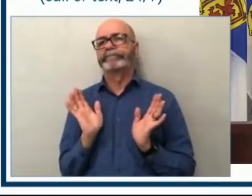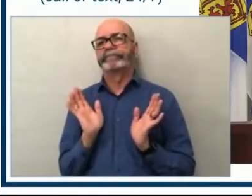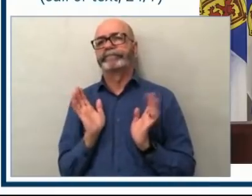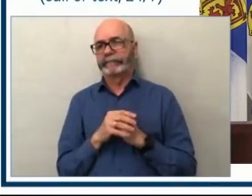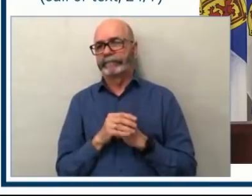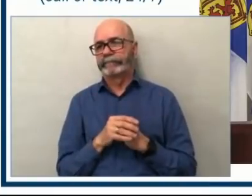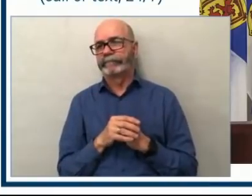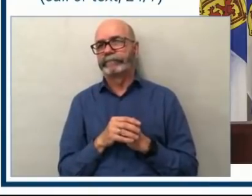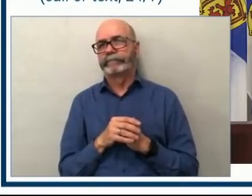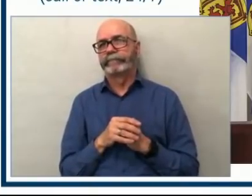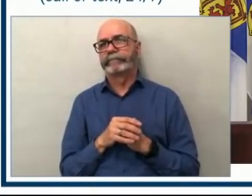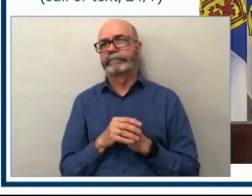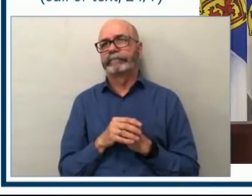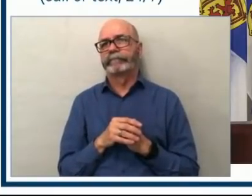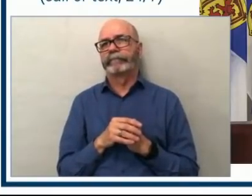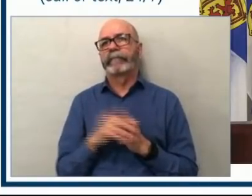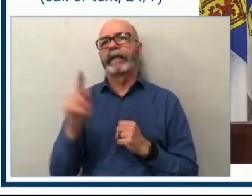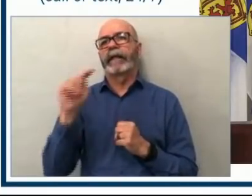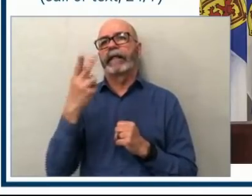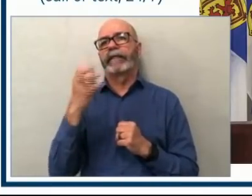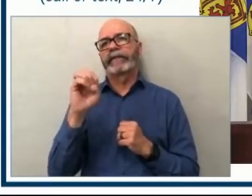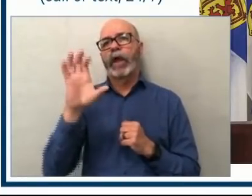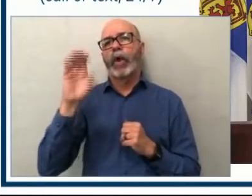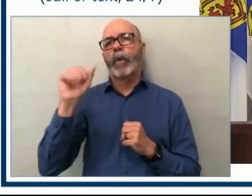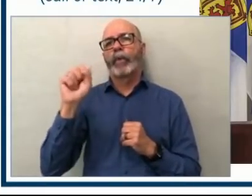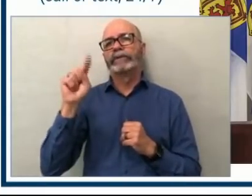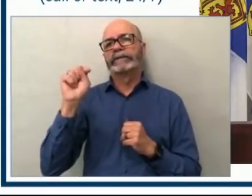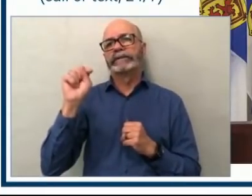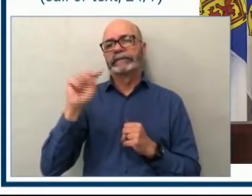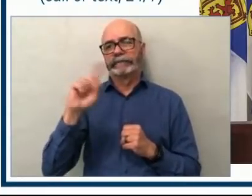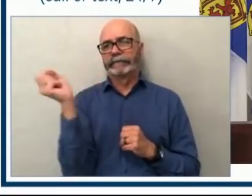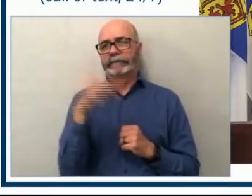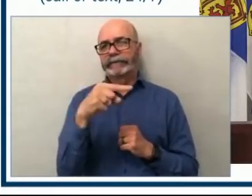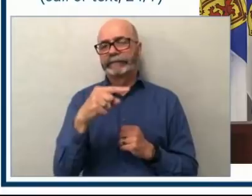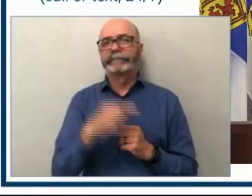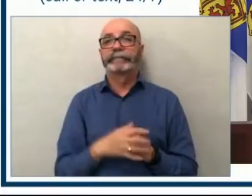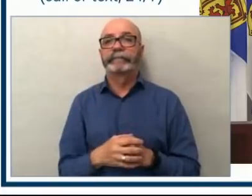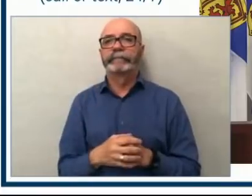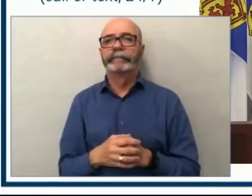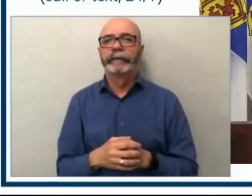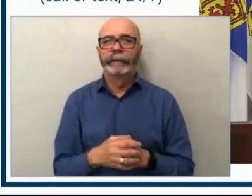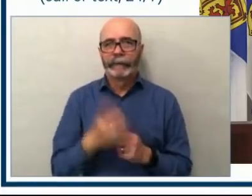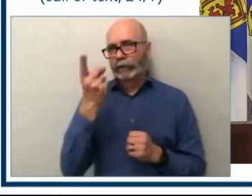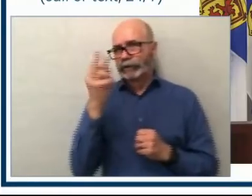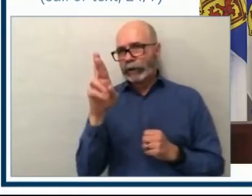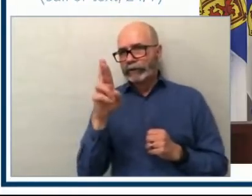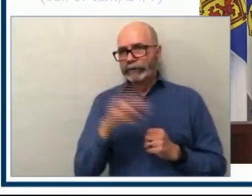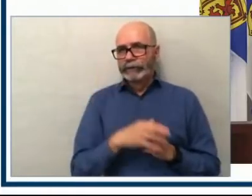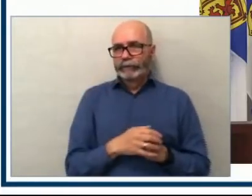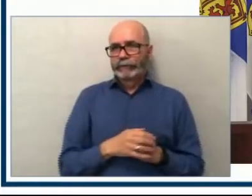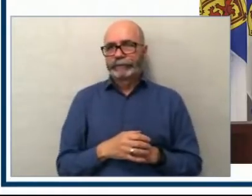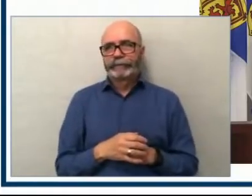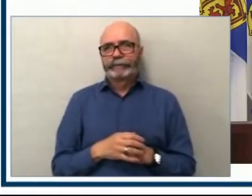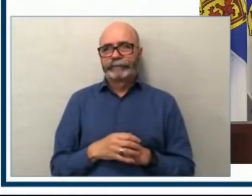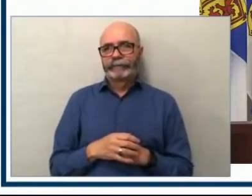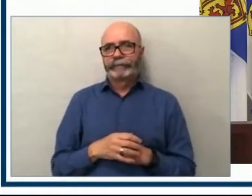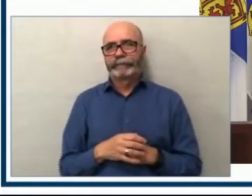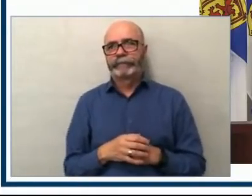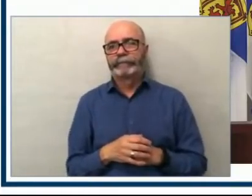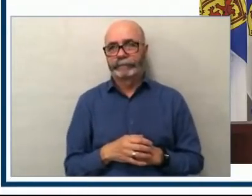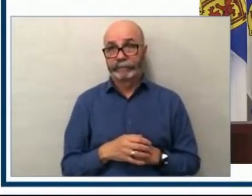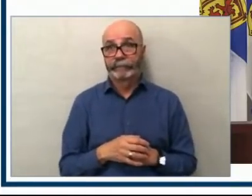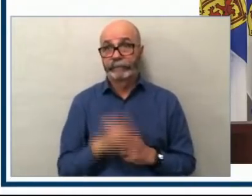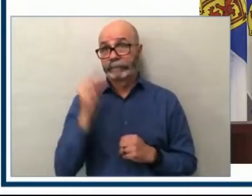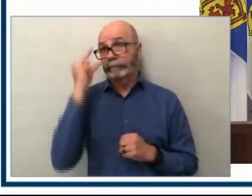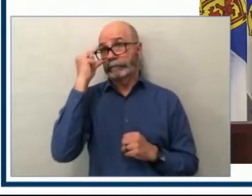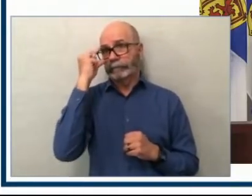Coast. Thanks. This is a question for Dr. Strang. You said there's been really high uptake on those first IWK